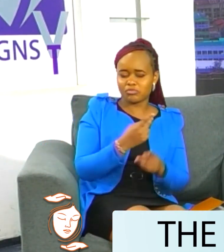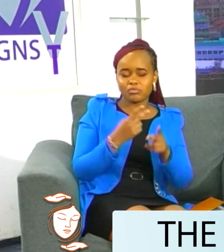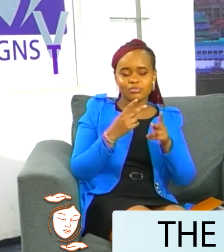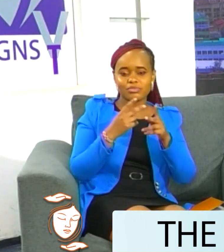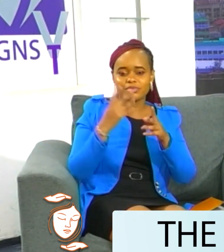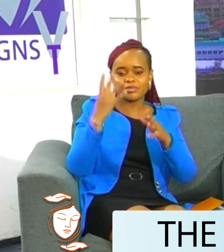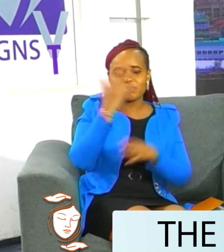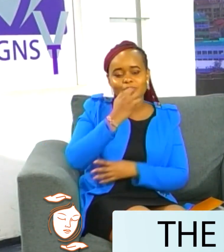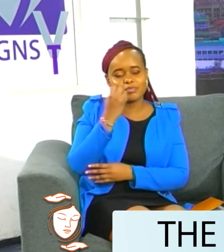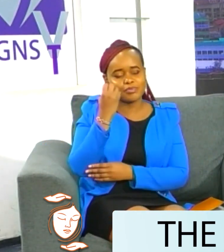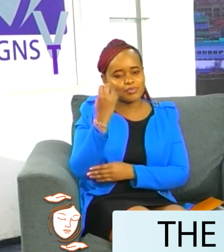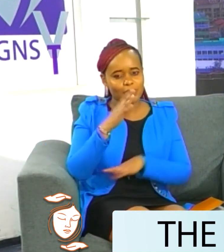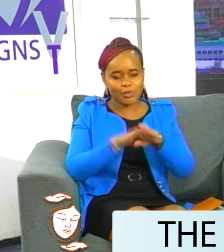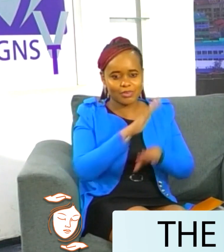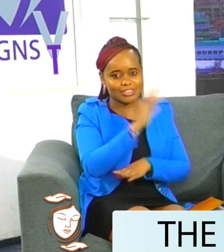viewers, you can see,